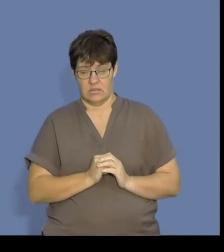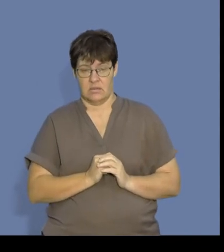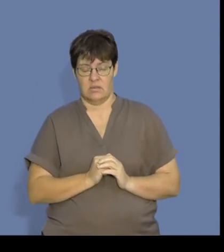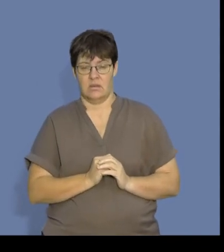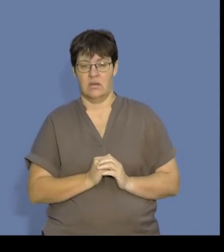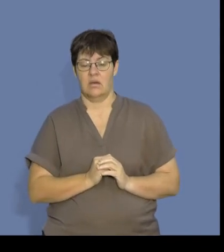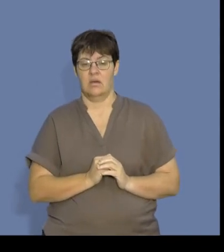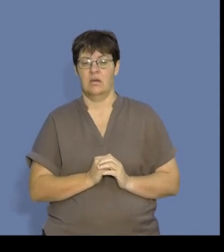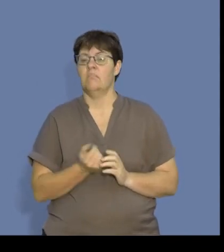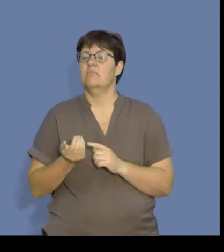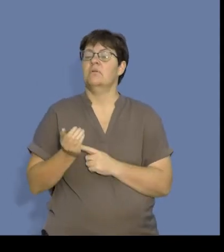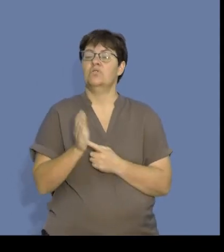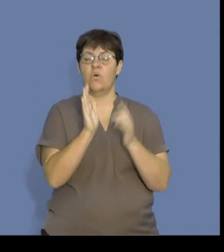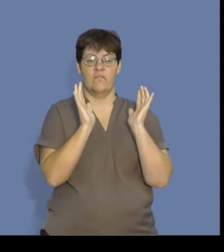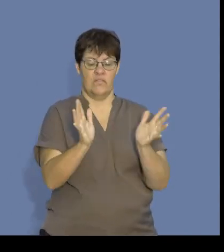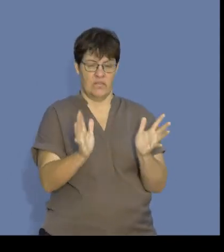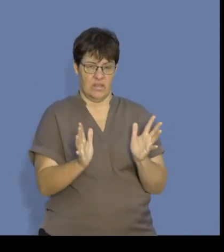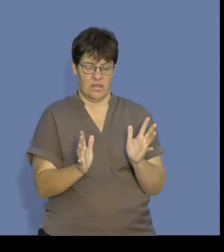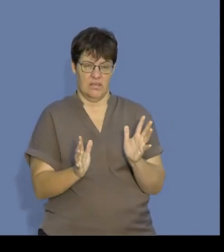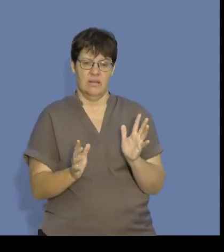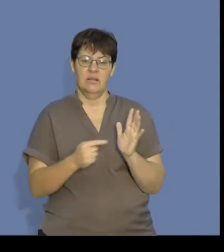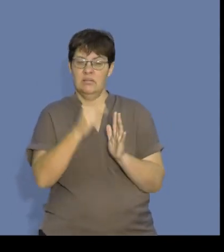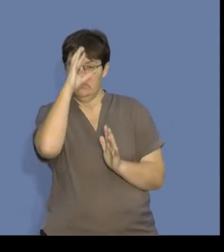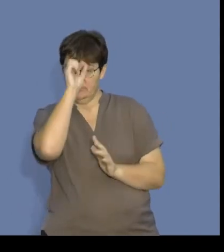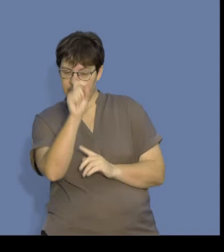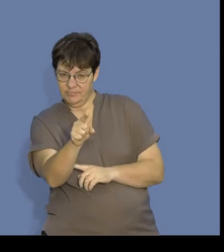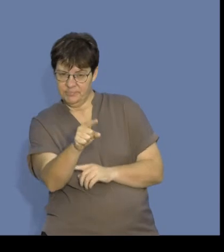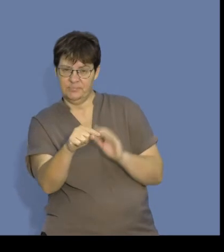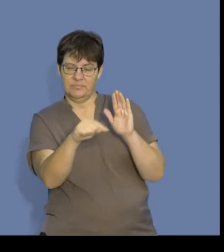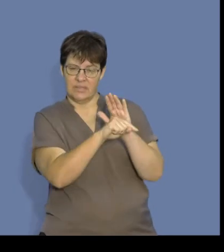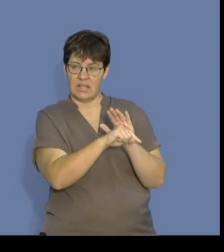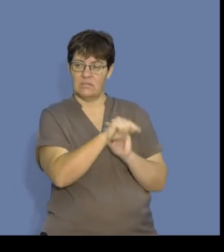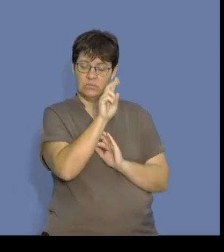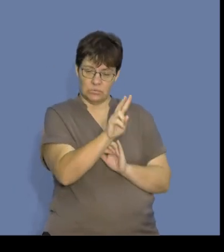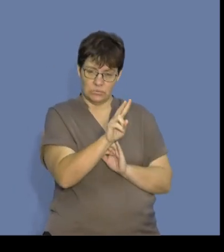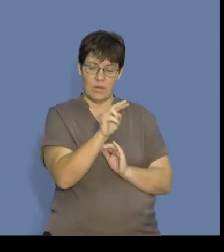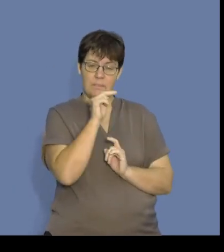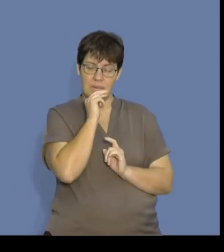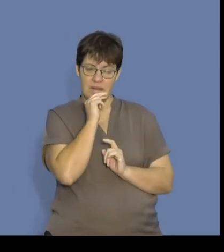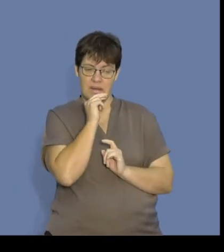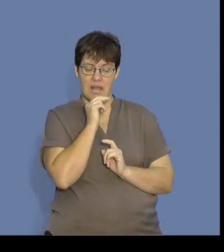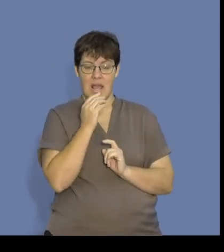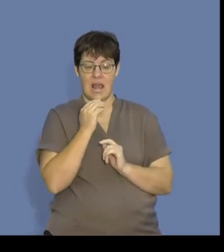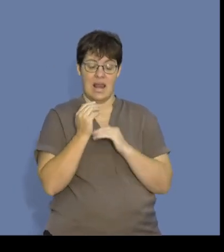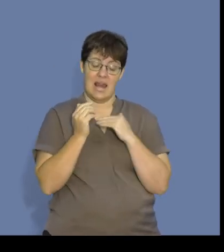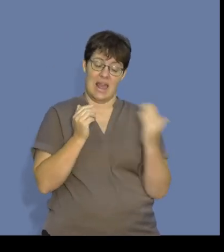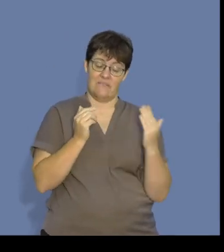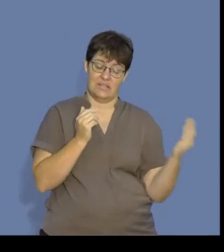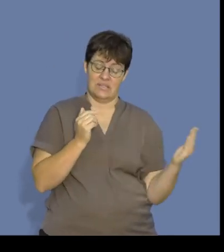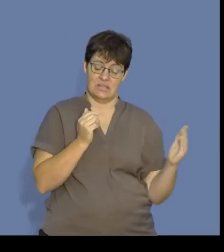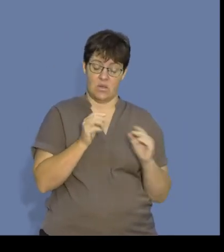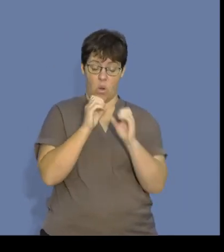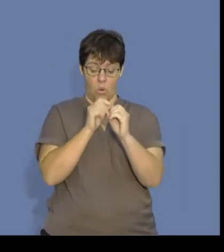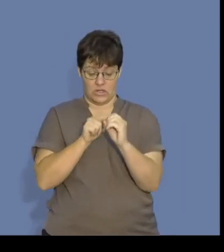Now, as I've shown you how to draw this, please remember, -2 means 2 units to the left of